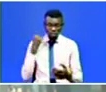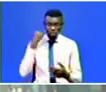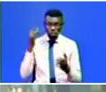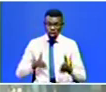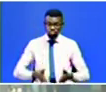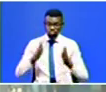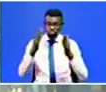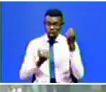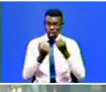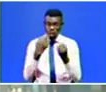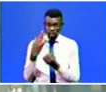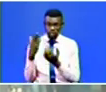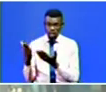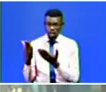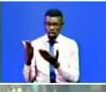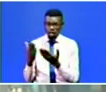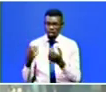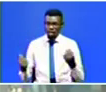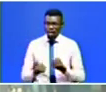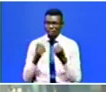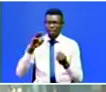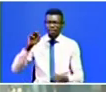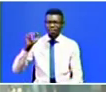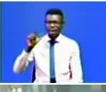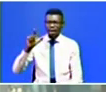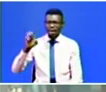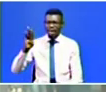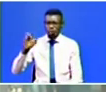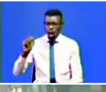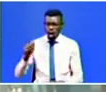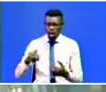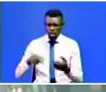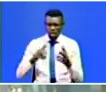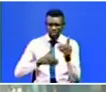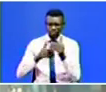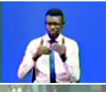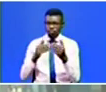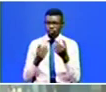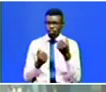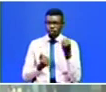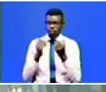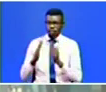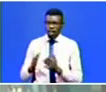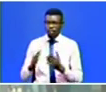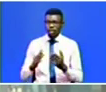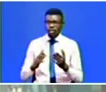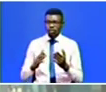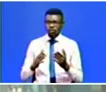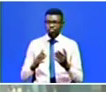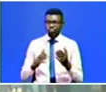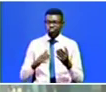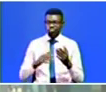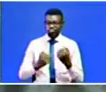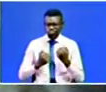involving three cars. The accident near Malewa River occurred after the personal car carrying the five rammed into a